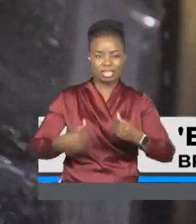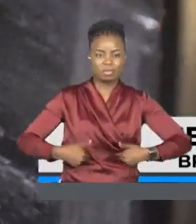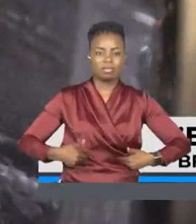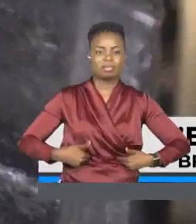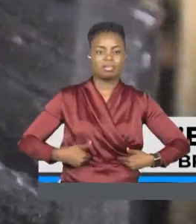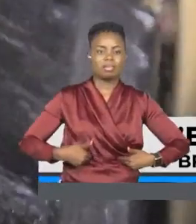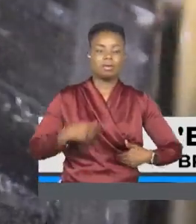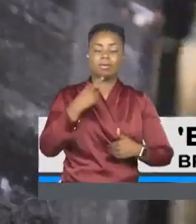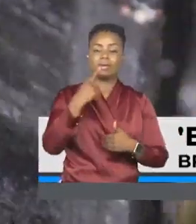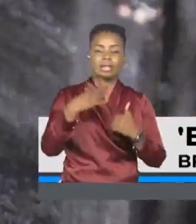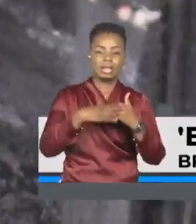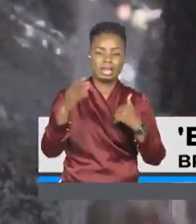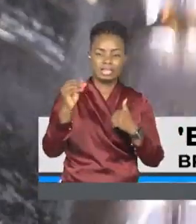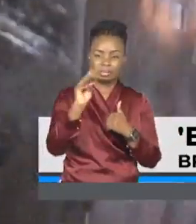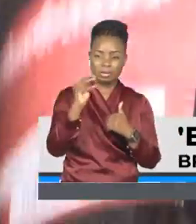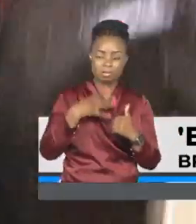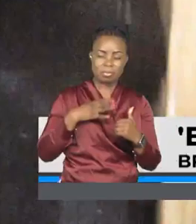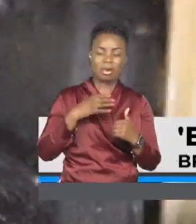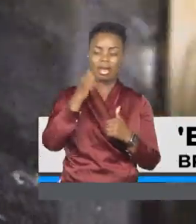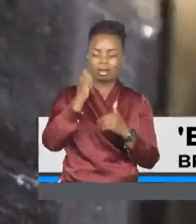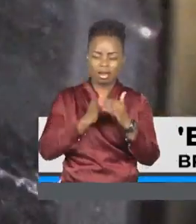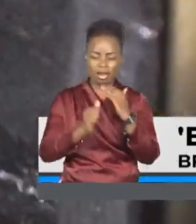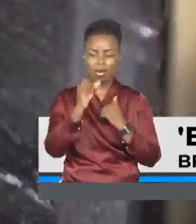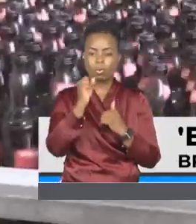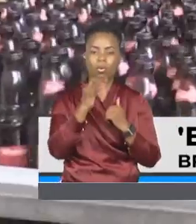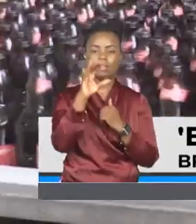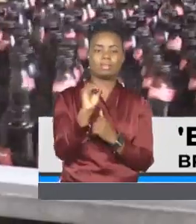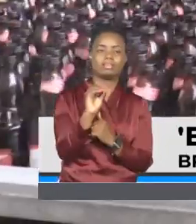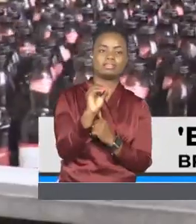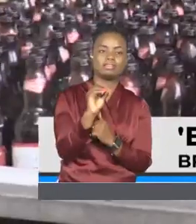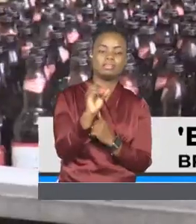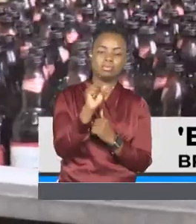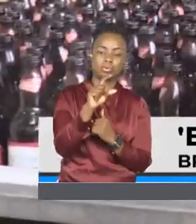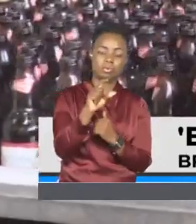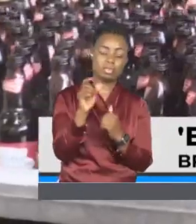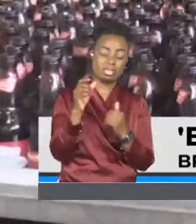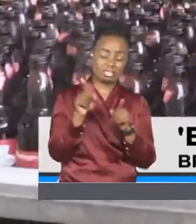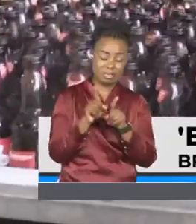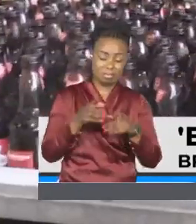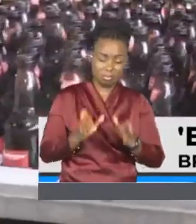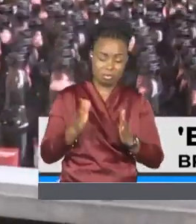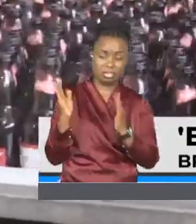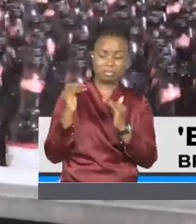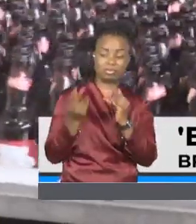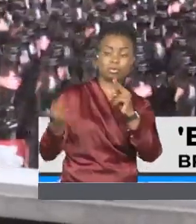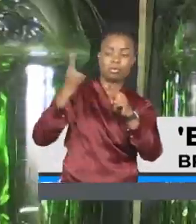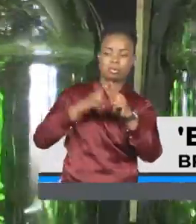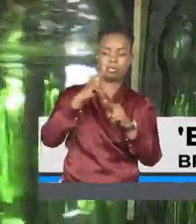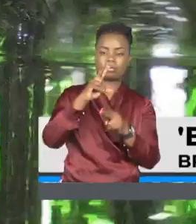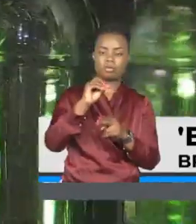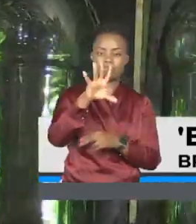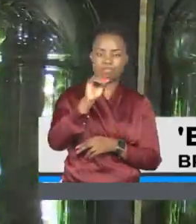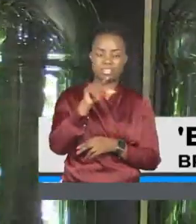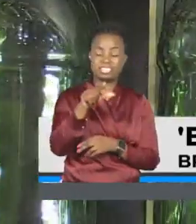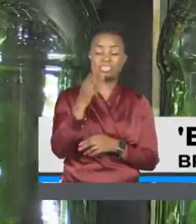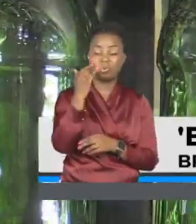190 million people under the age of 30, and the country's total population expected to double by 2050, it's easy to see why brewers are